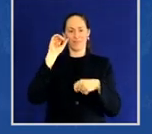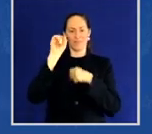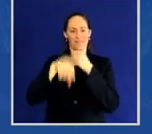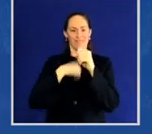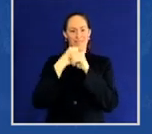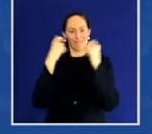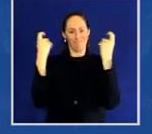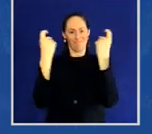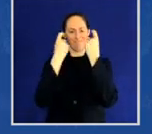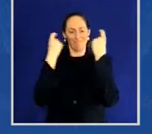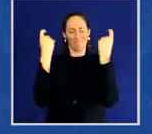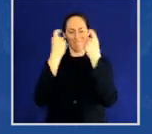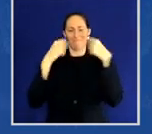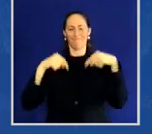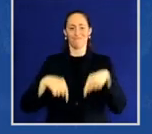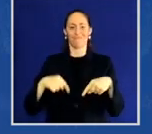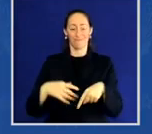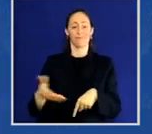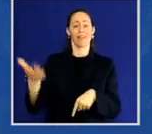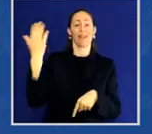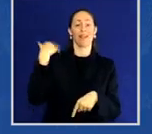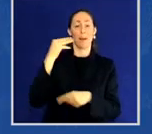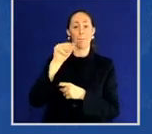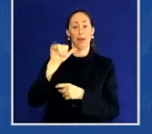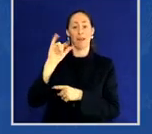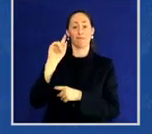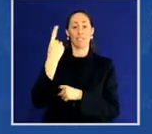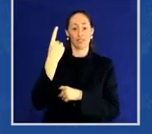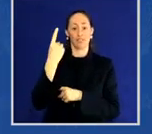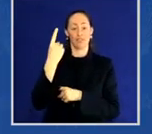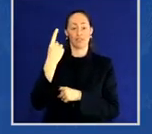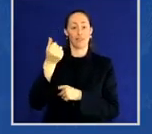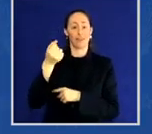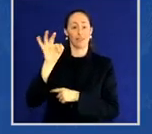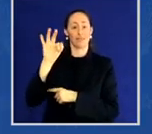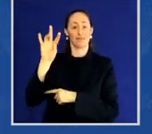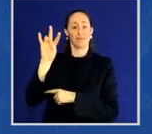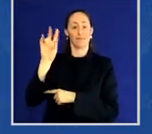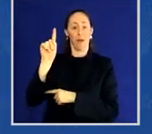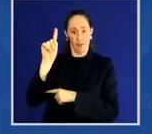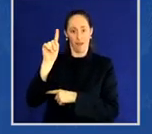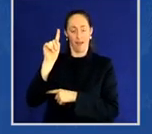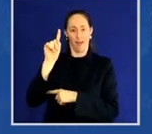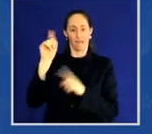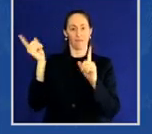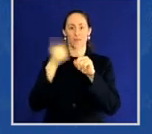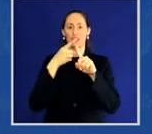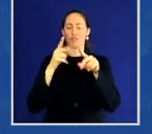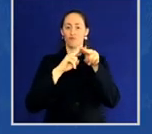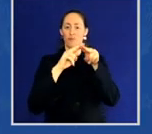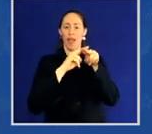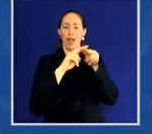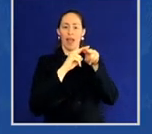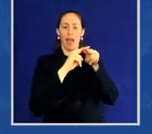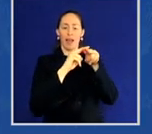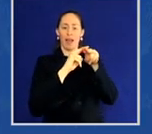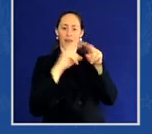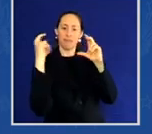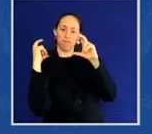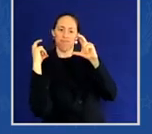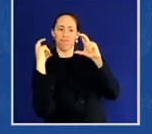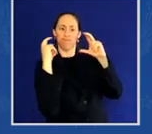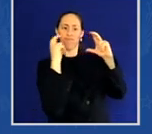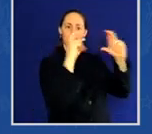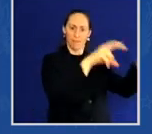1st, 1971, the first Amtrak train rolled out of New York City en route to Philadelphia, where we're gathered here